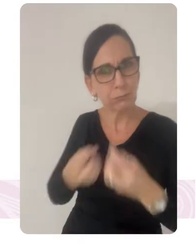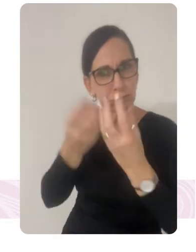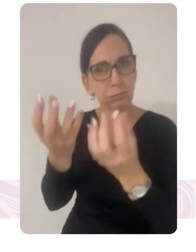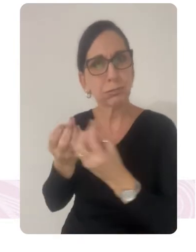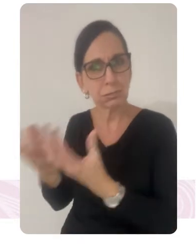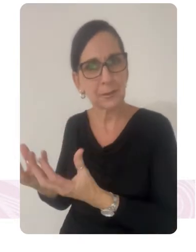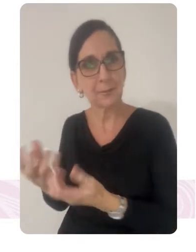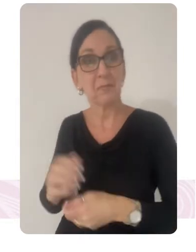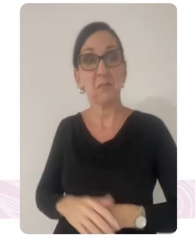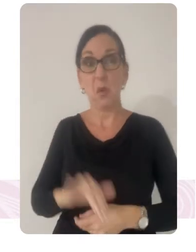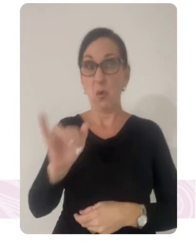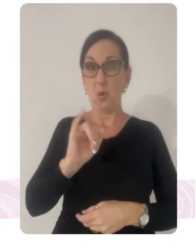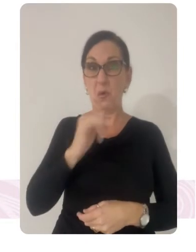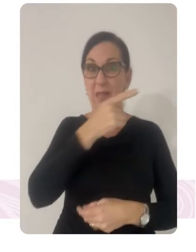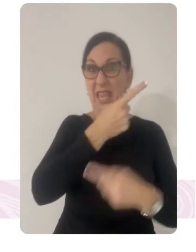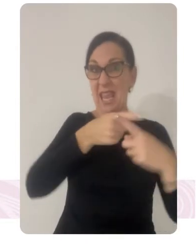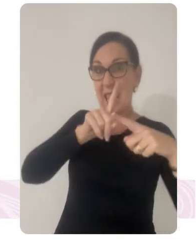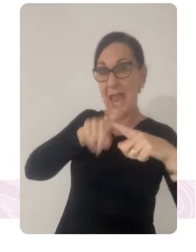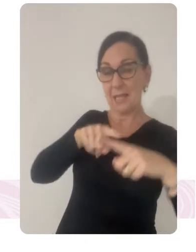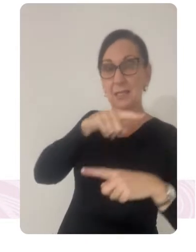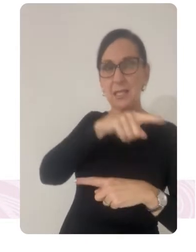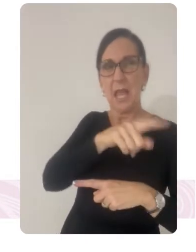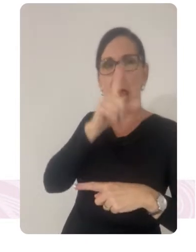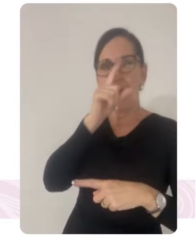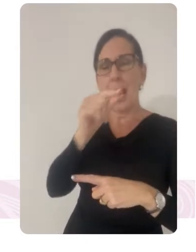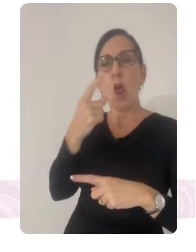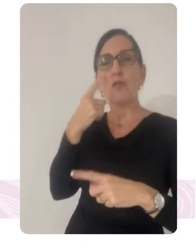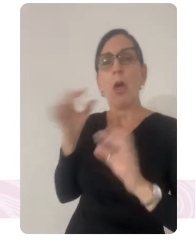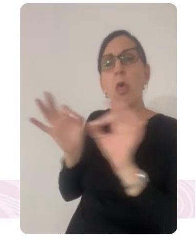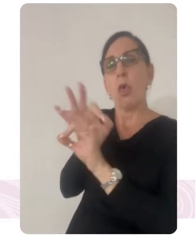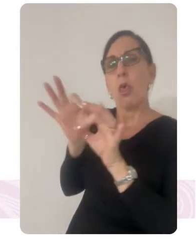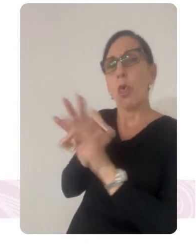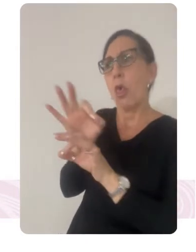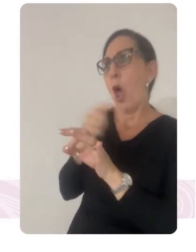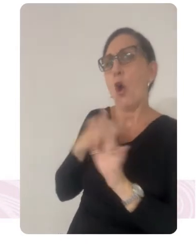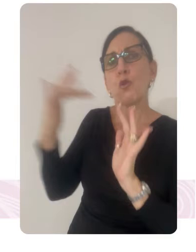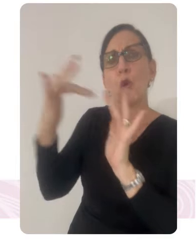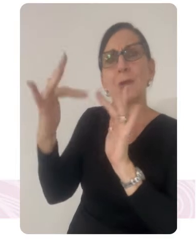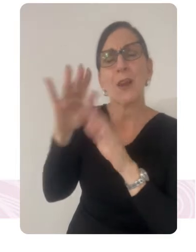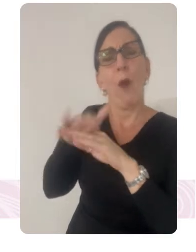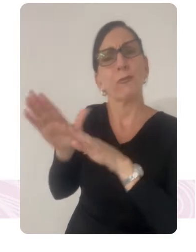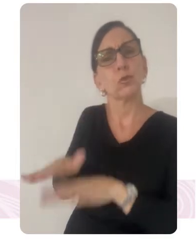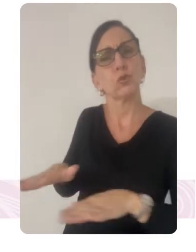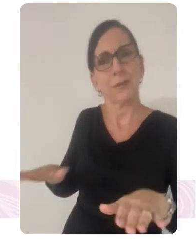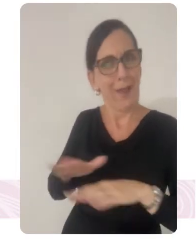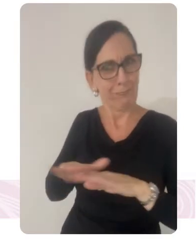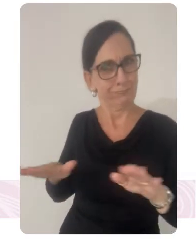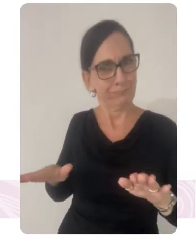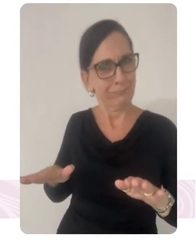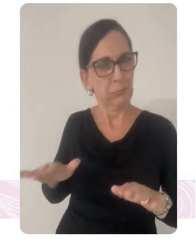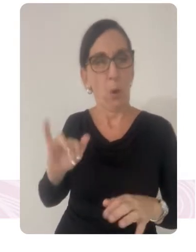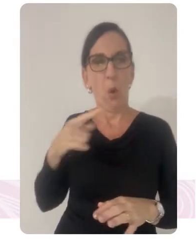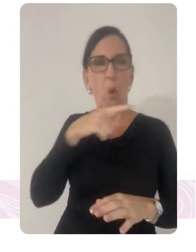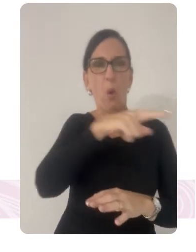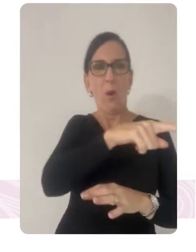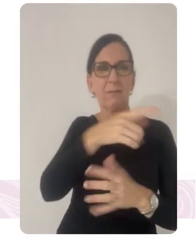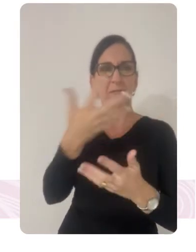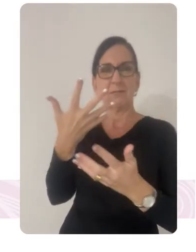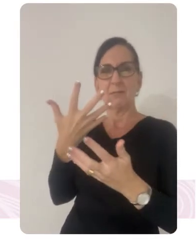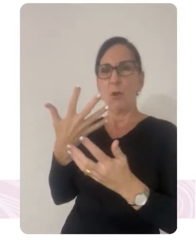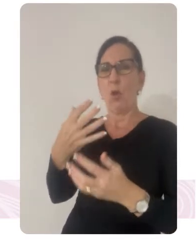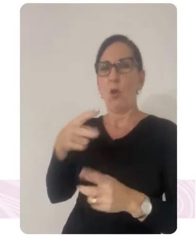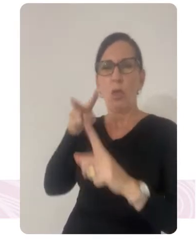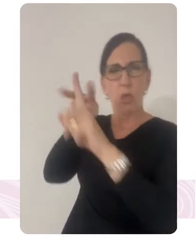or the children. The ex-partner may use the children to justify breaking no-contact orders, threaten and